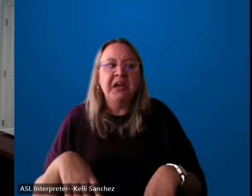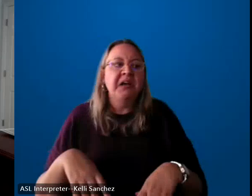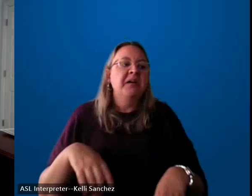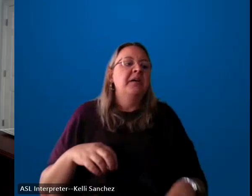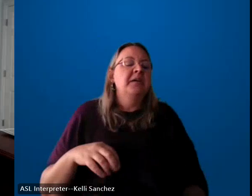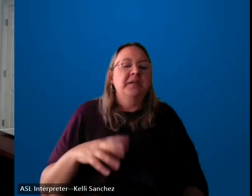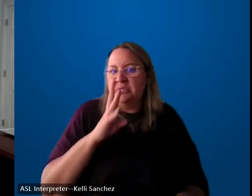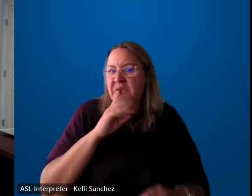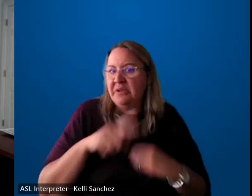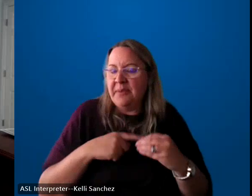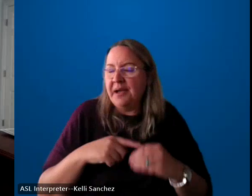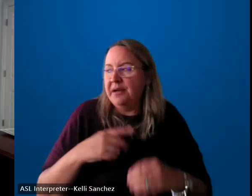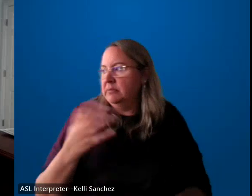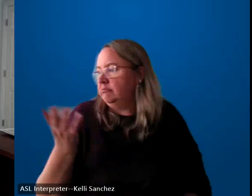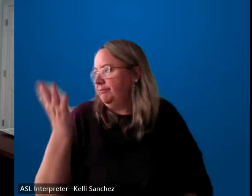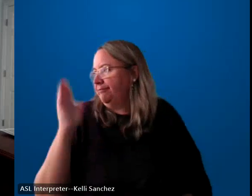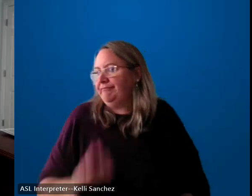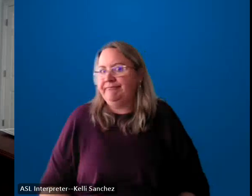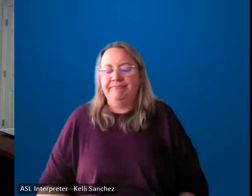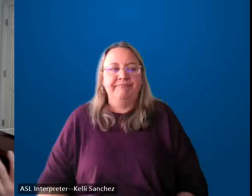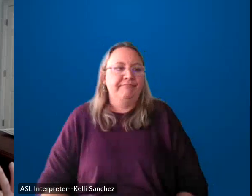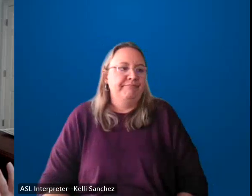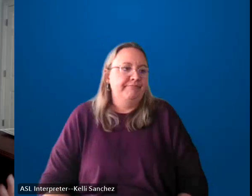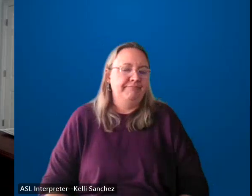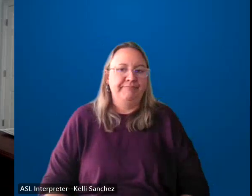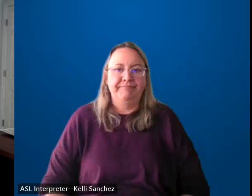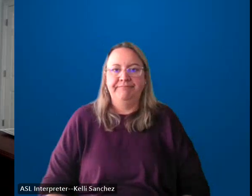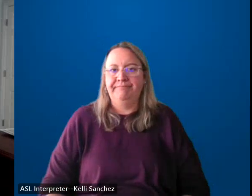you talk about um, um,